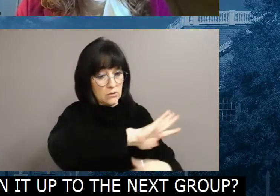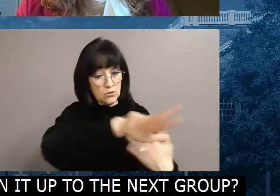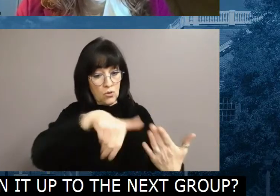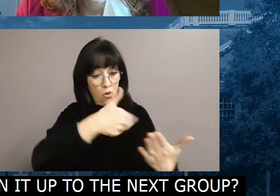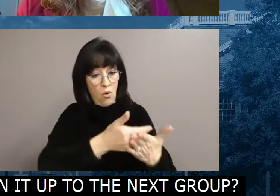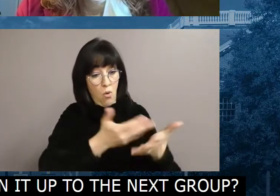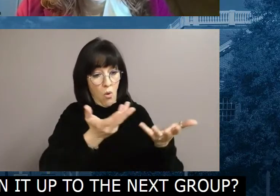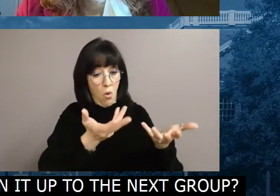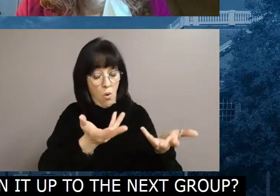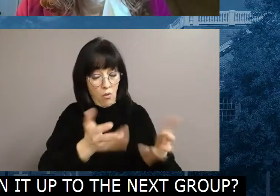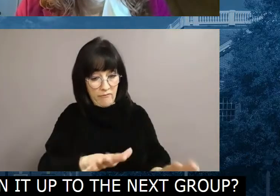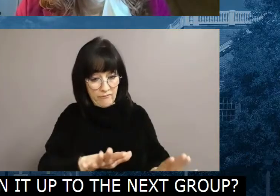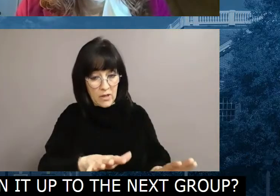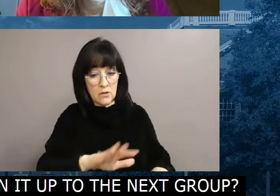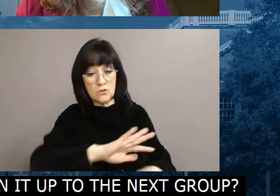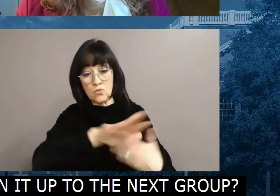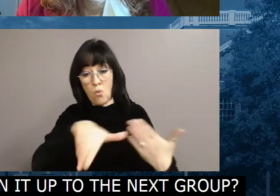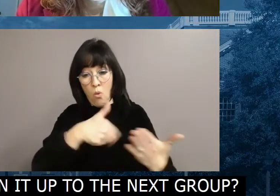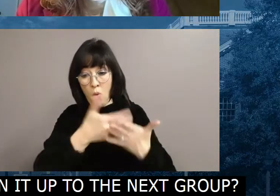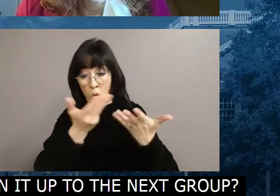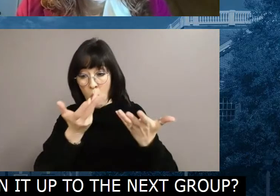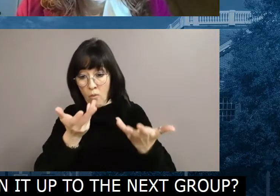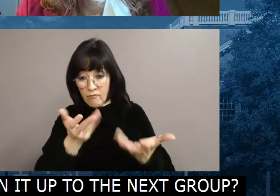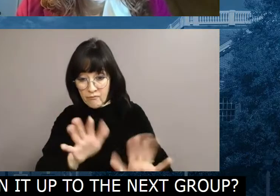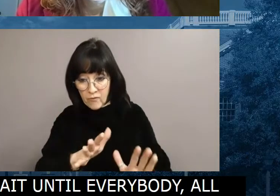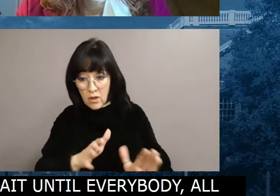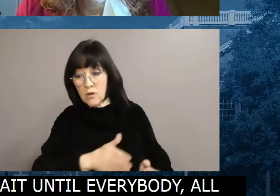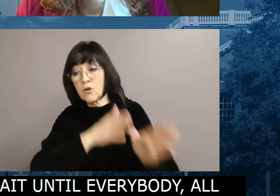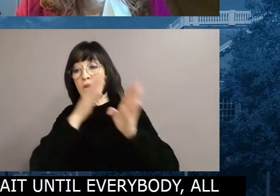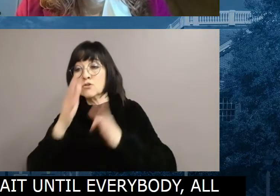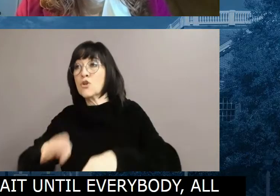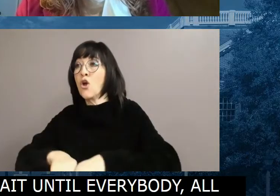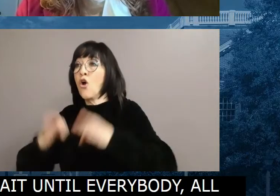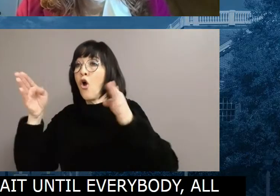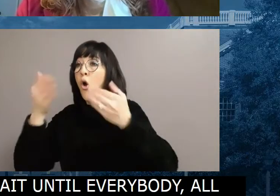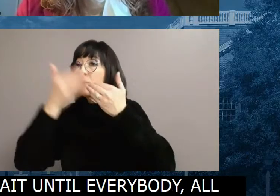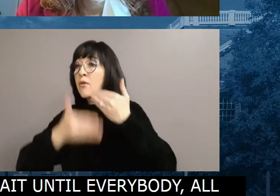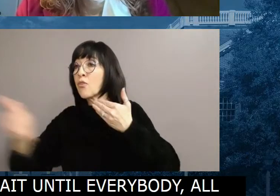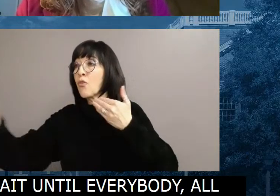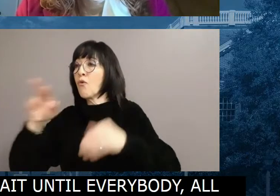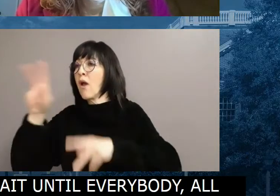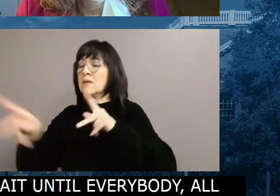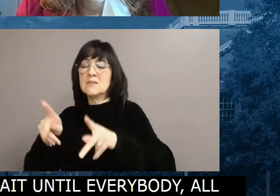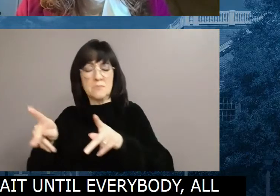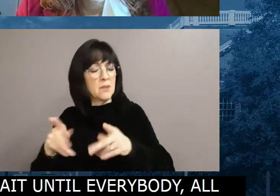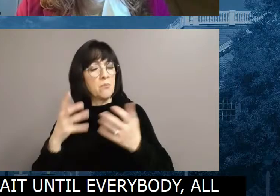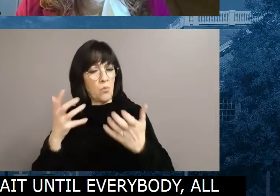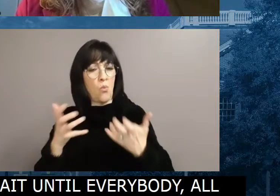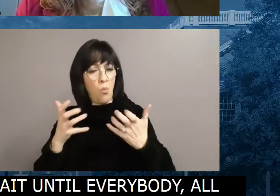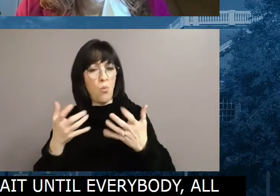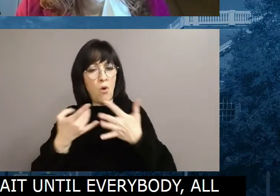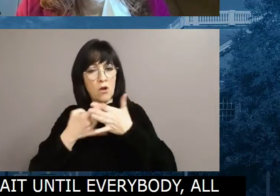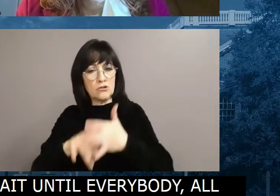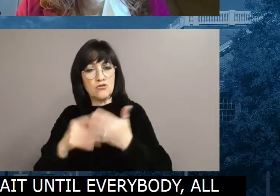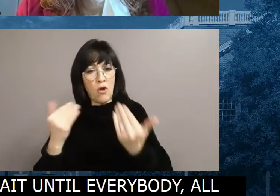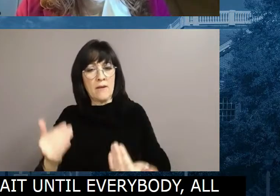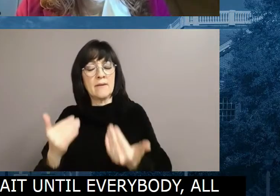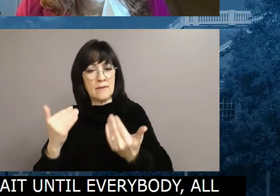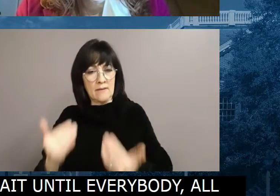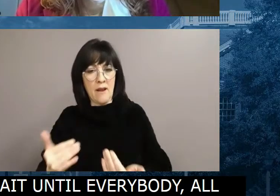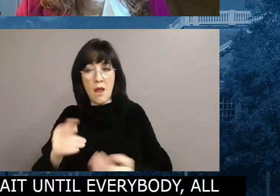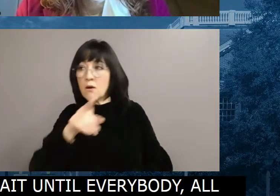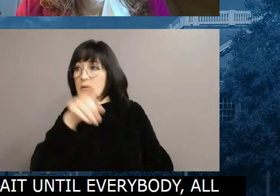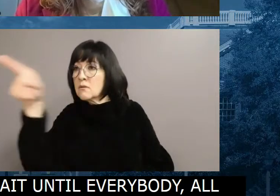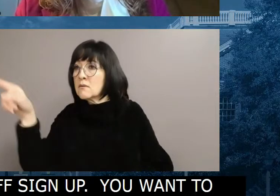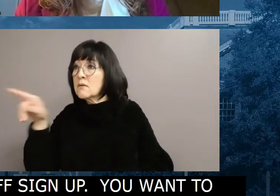off, sign up. You want to keep enough flow so that you can move and fill up those appointments and not have